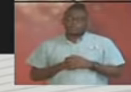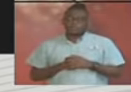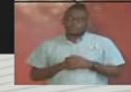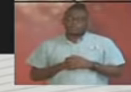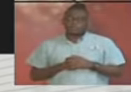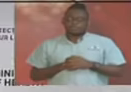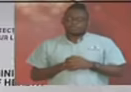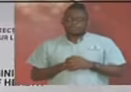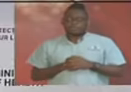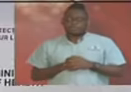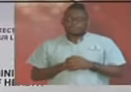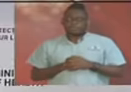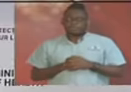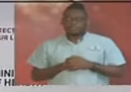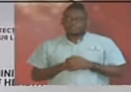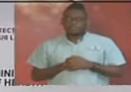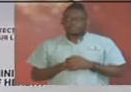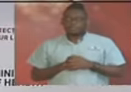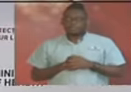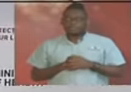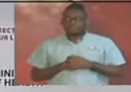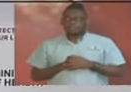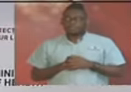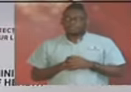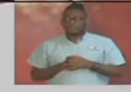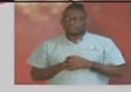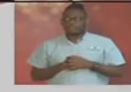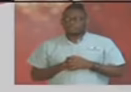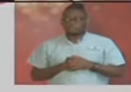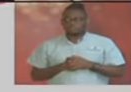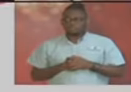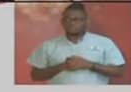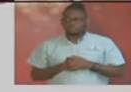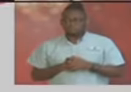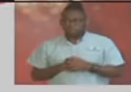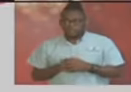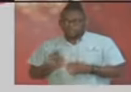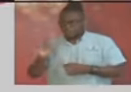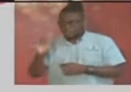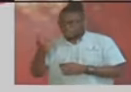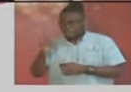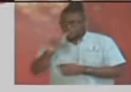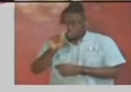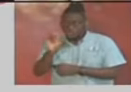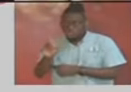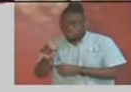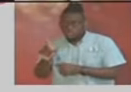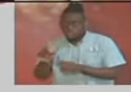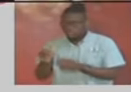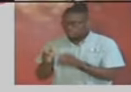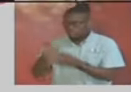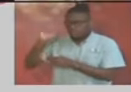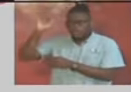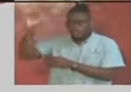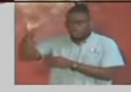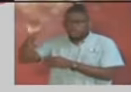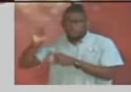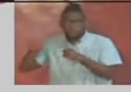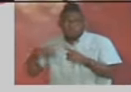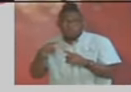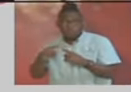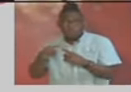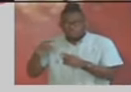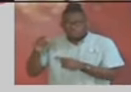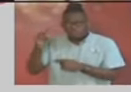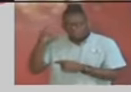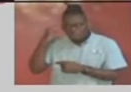you. Okay, so in terms of the first question with regards to Tobago, when we look at the COVAX allocation for the country,